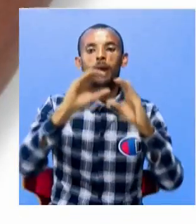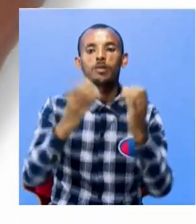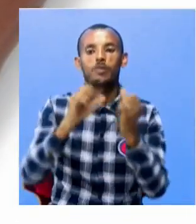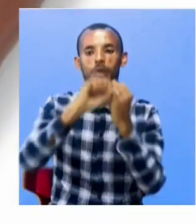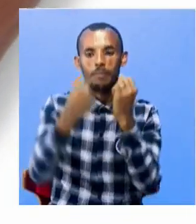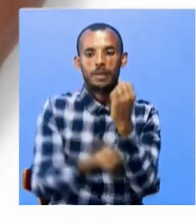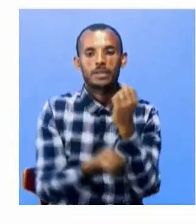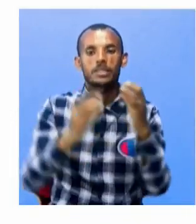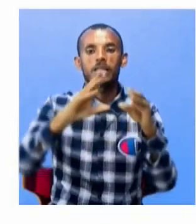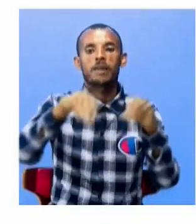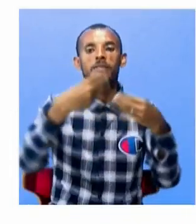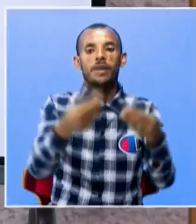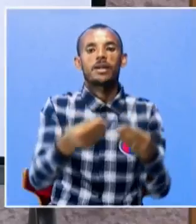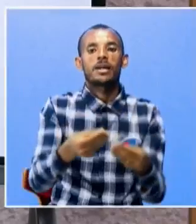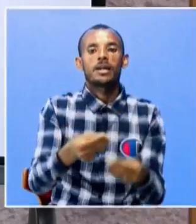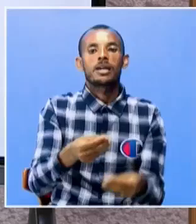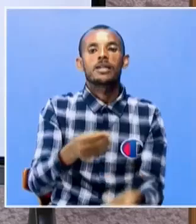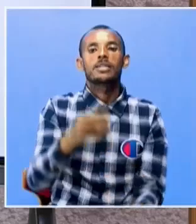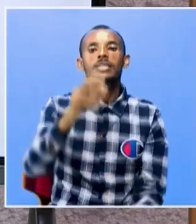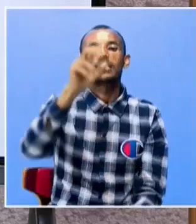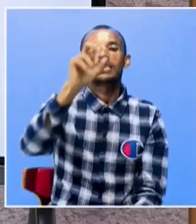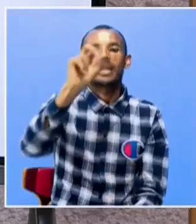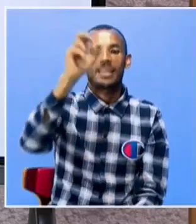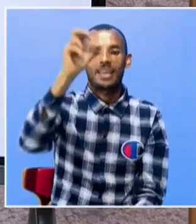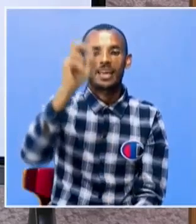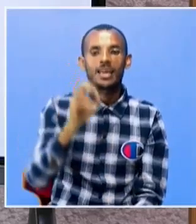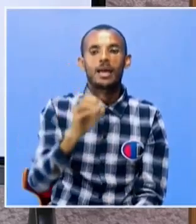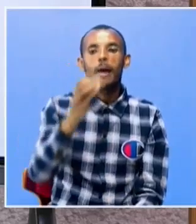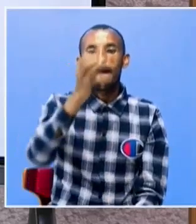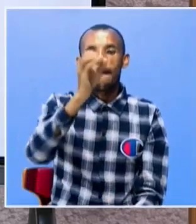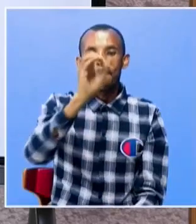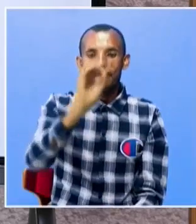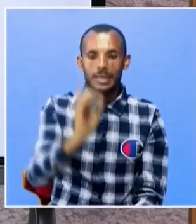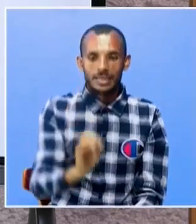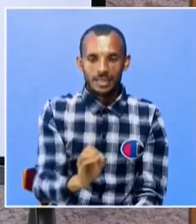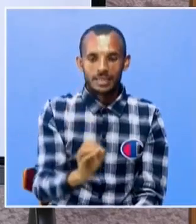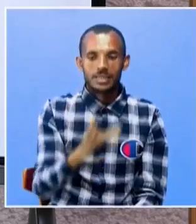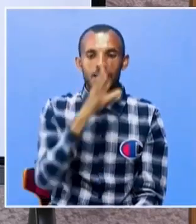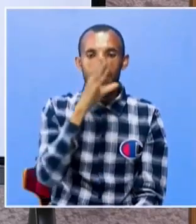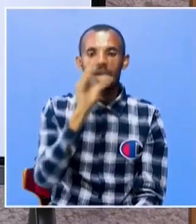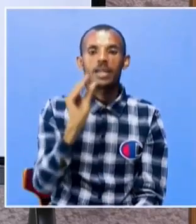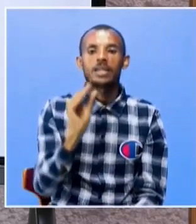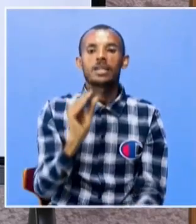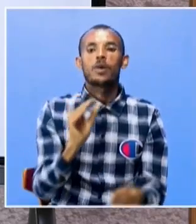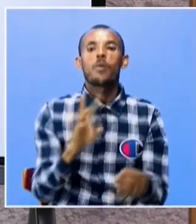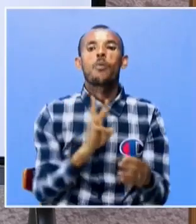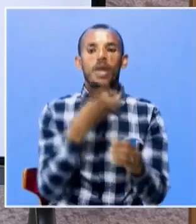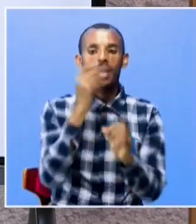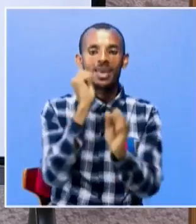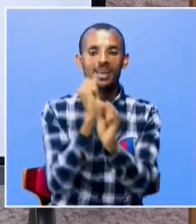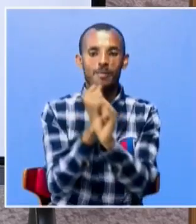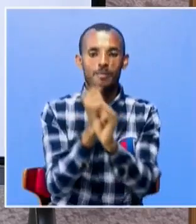given. This one is a percentage, and we are asked to find the percent at the rate.